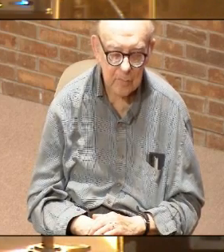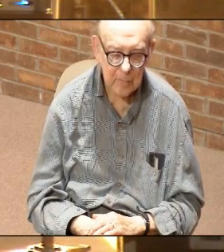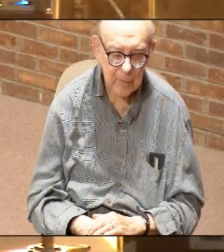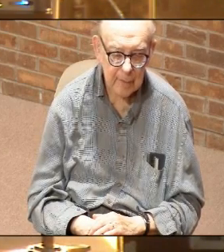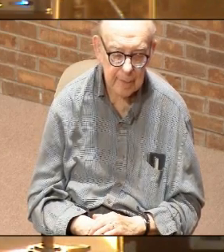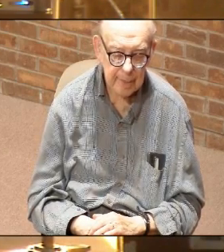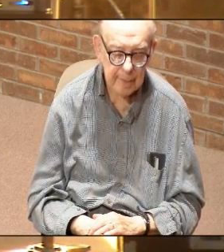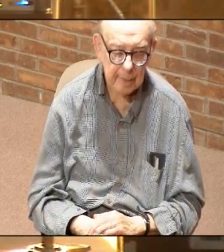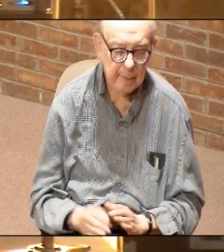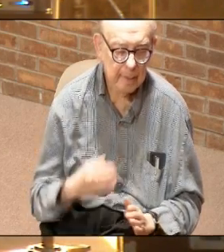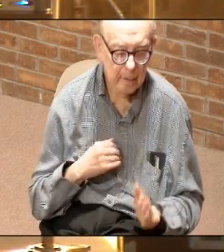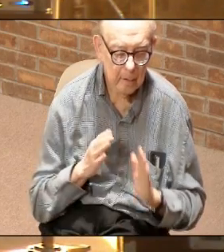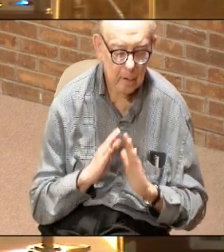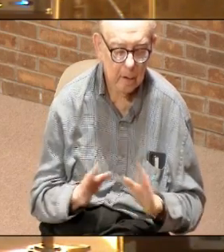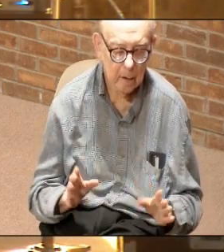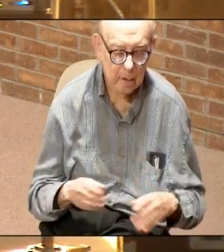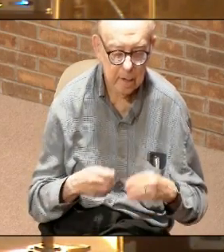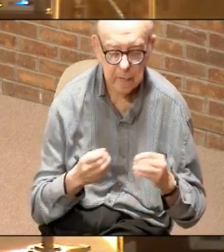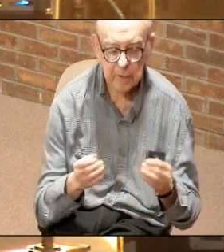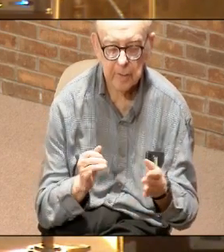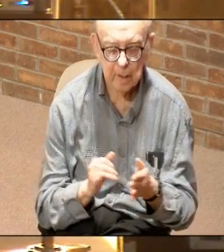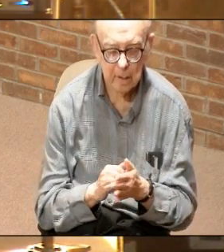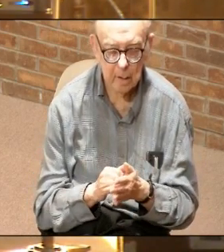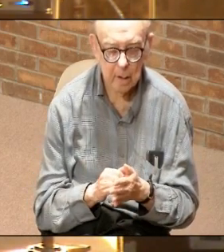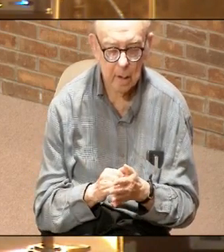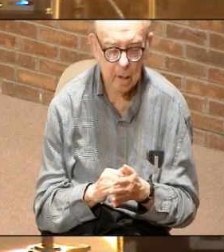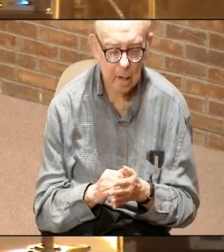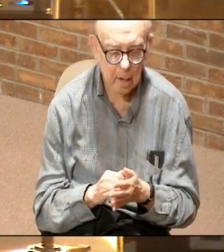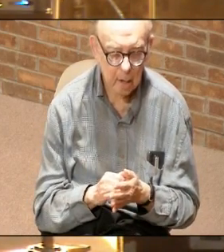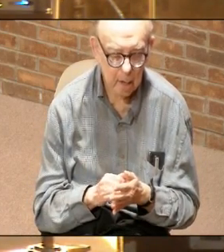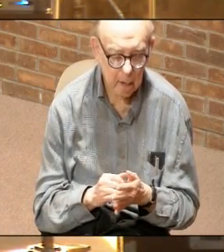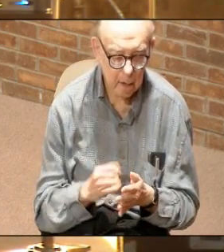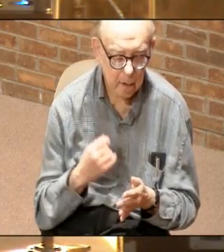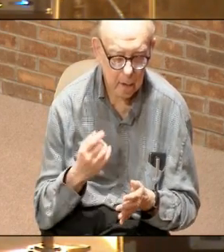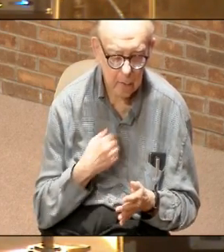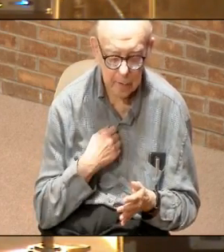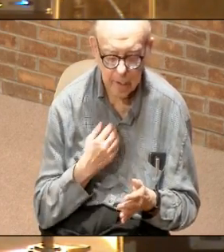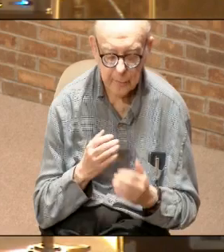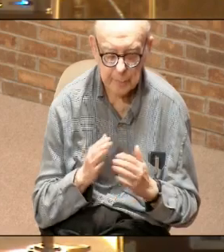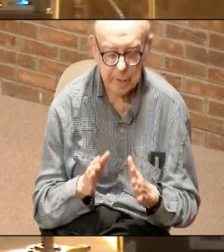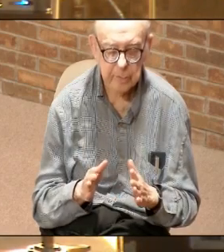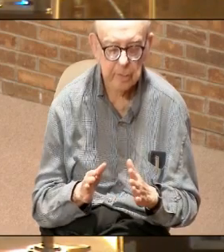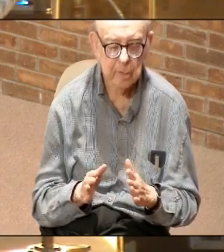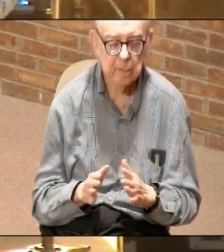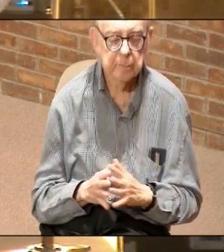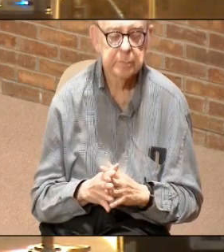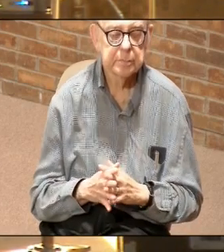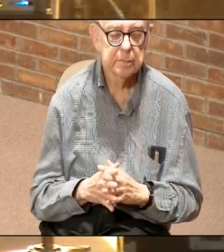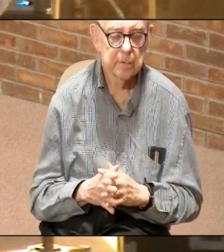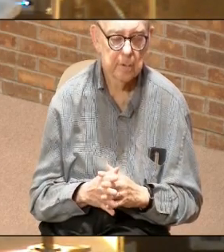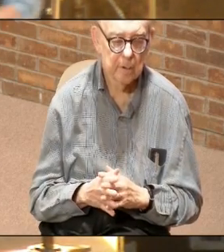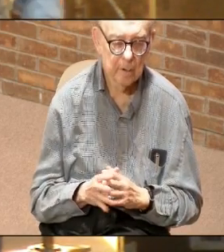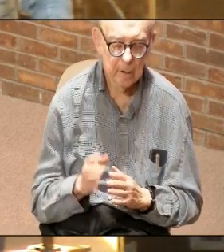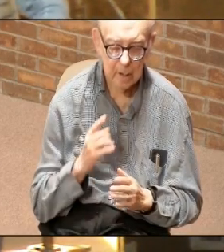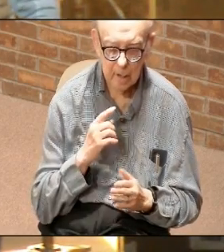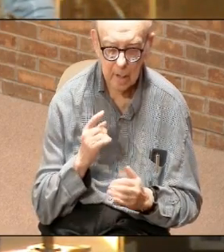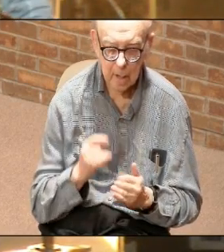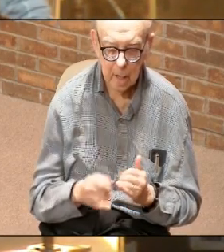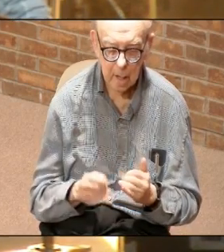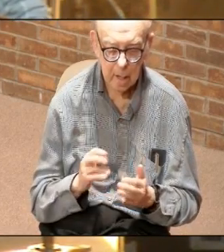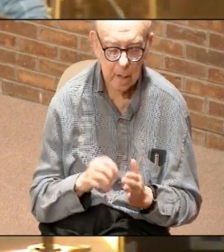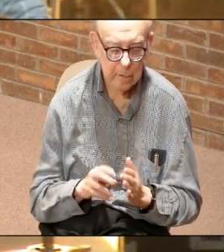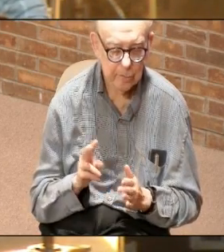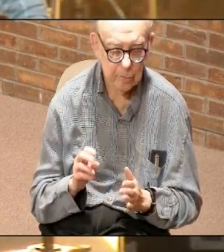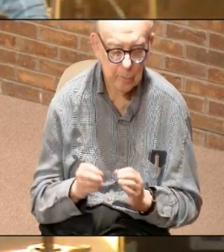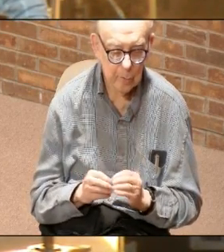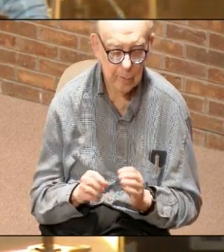Has peace. And giving that and saying that we have the peace. I said last verses, I have two